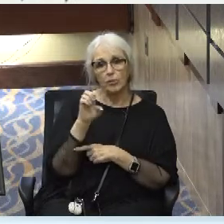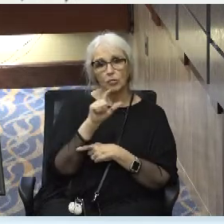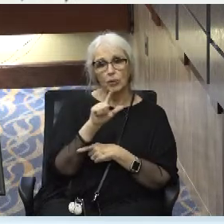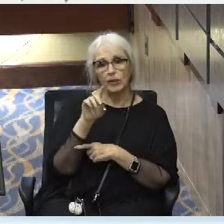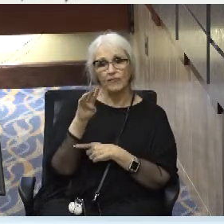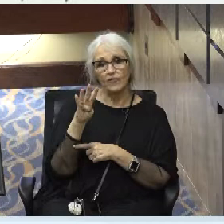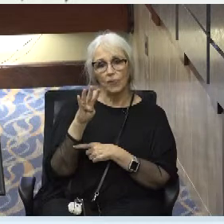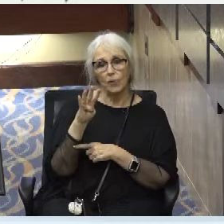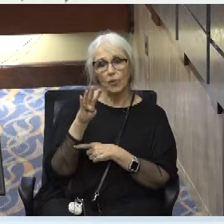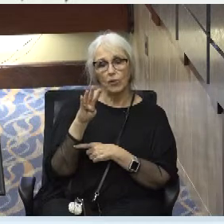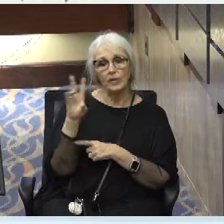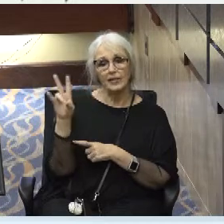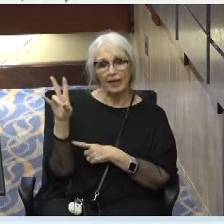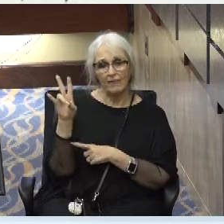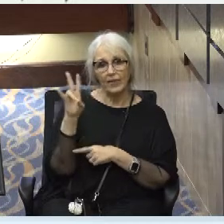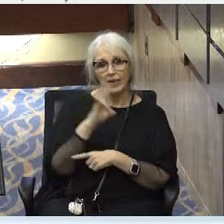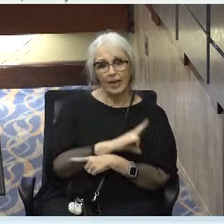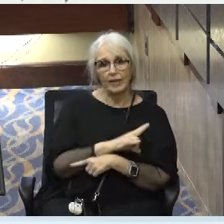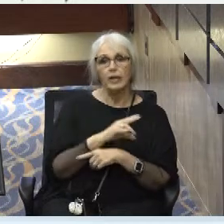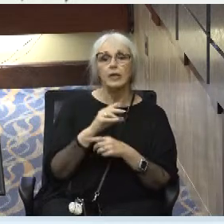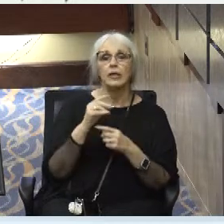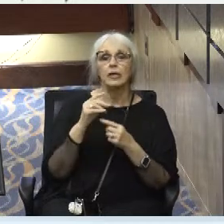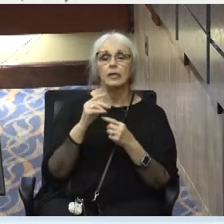shelter operations.